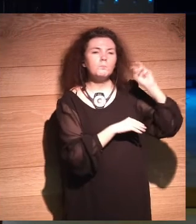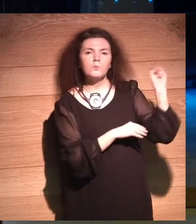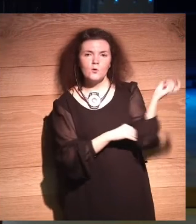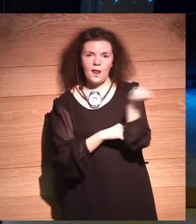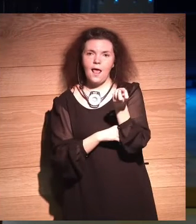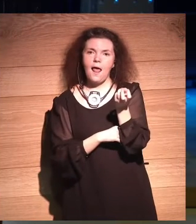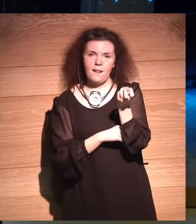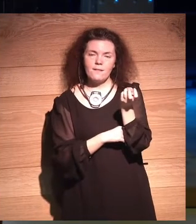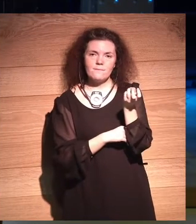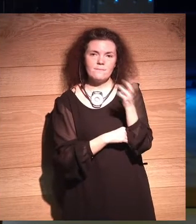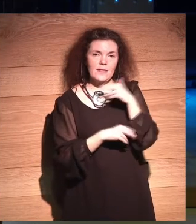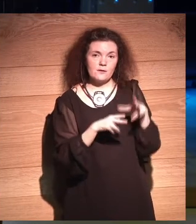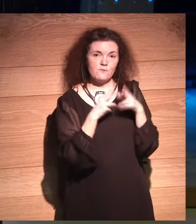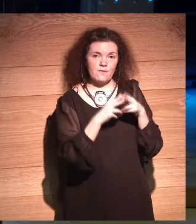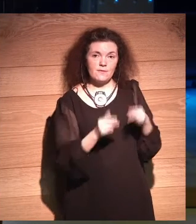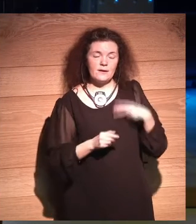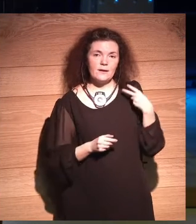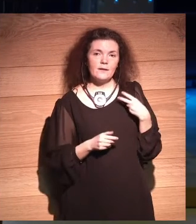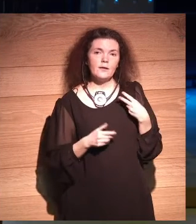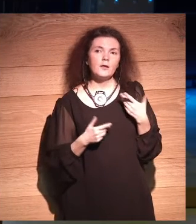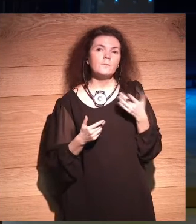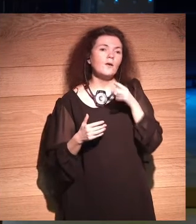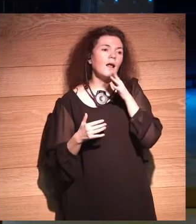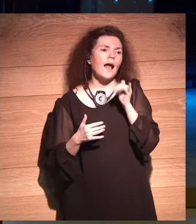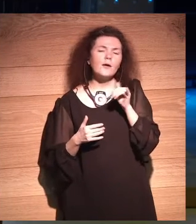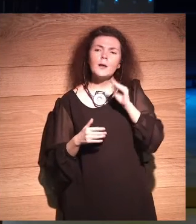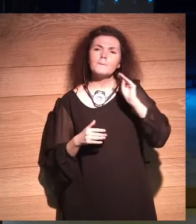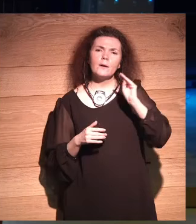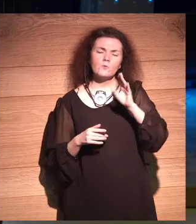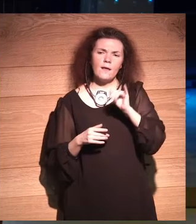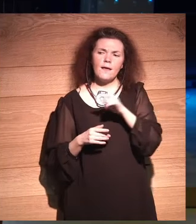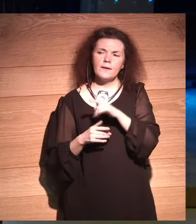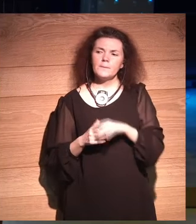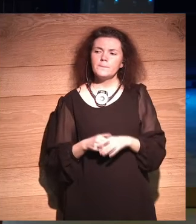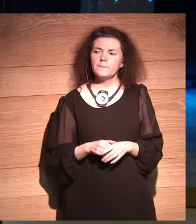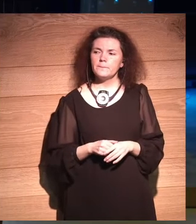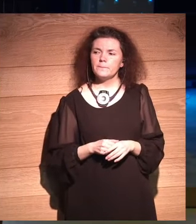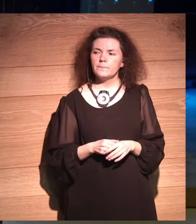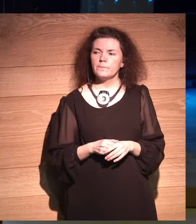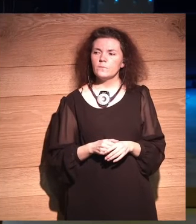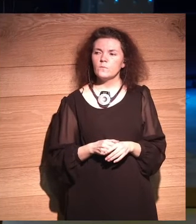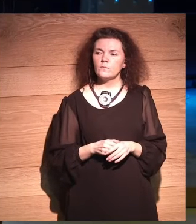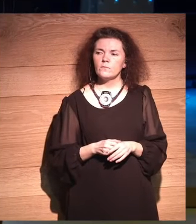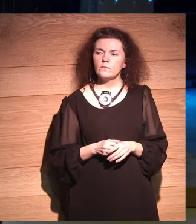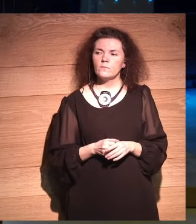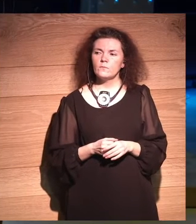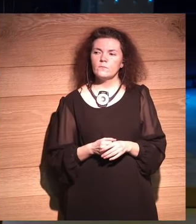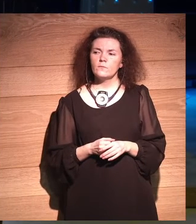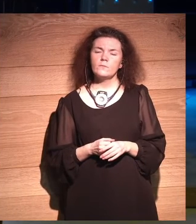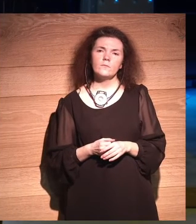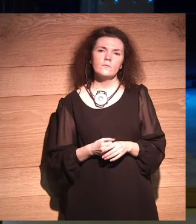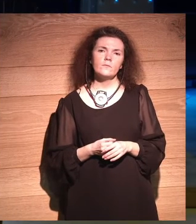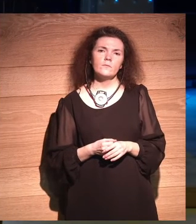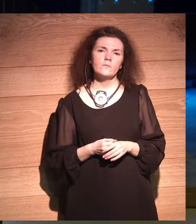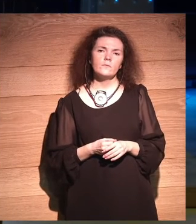experiments keep a kind of participation that equals pluralism existing in society. There's a question here.